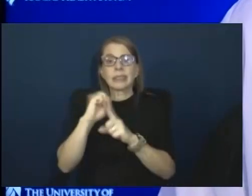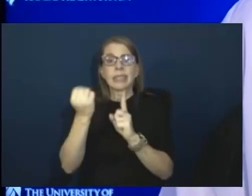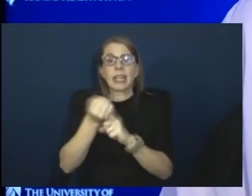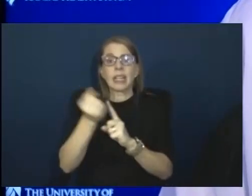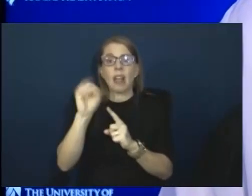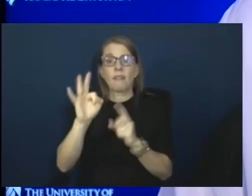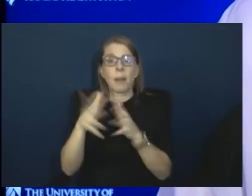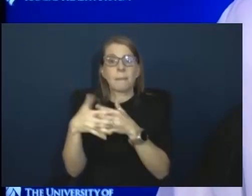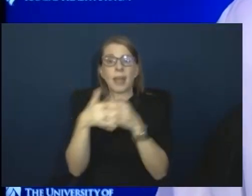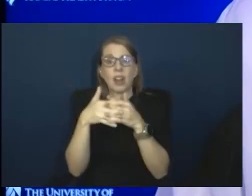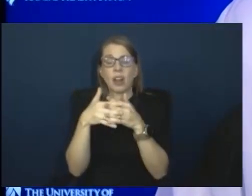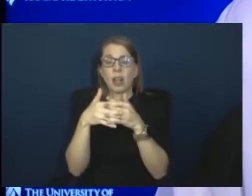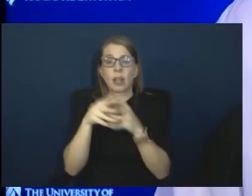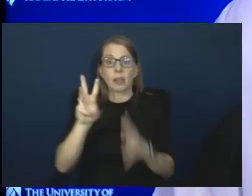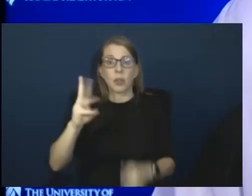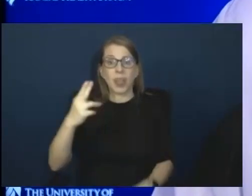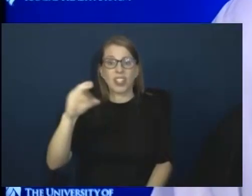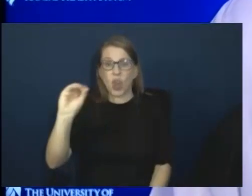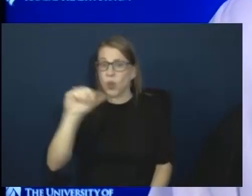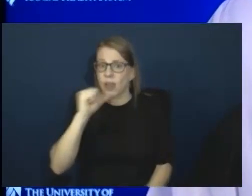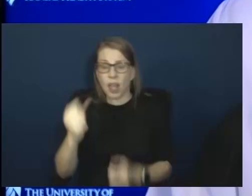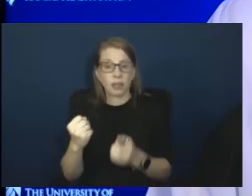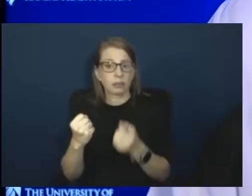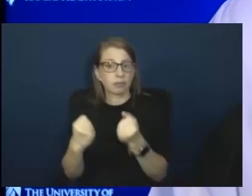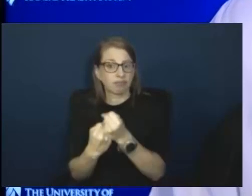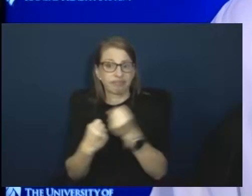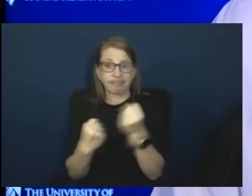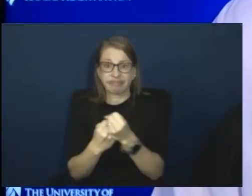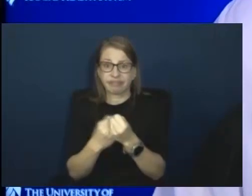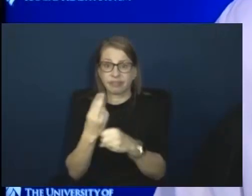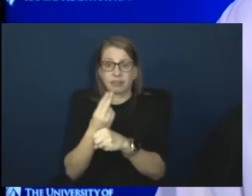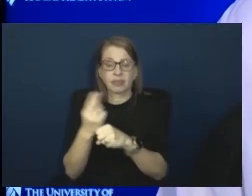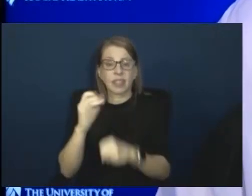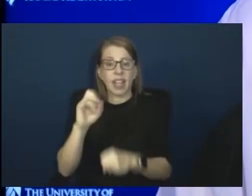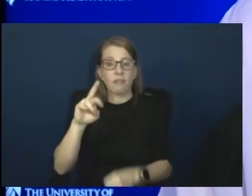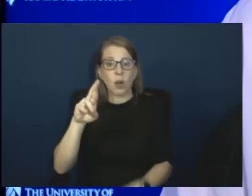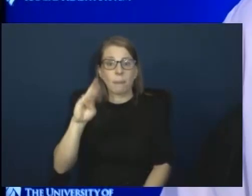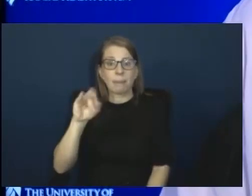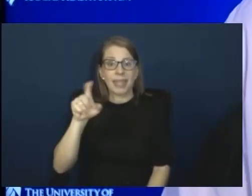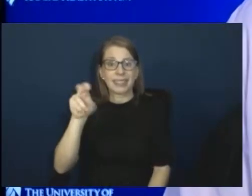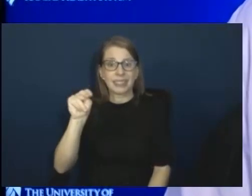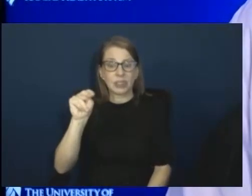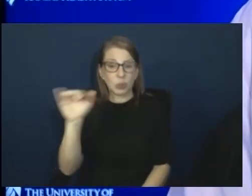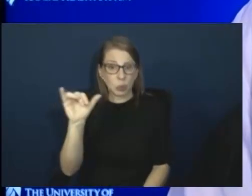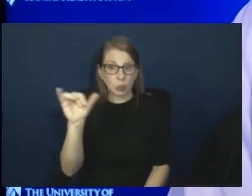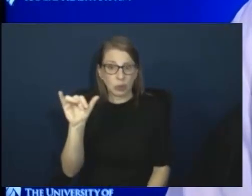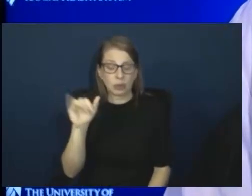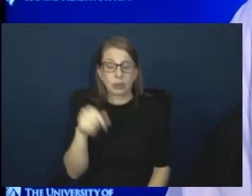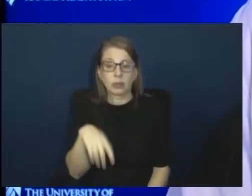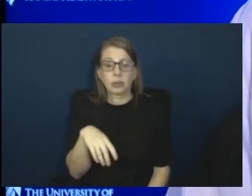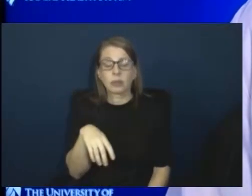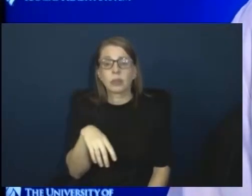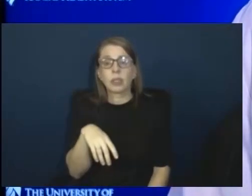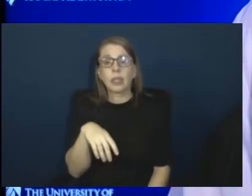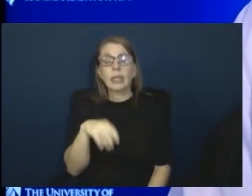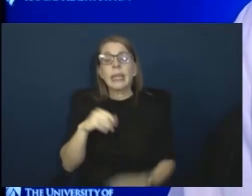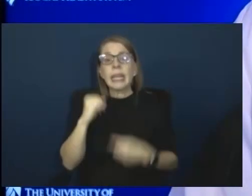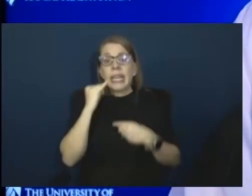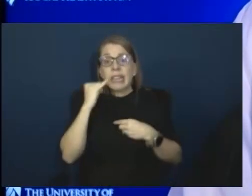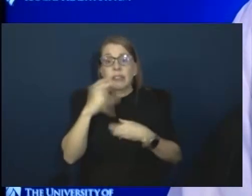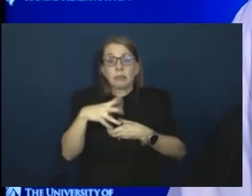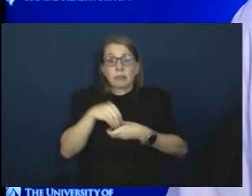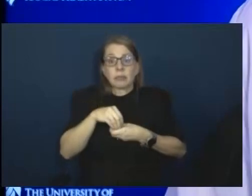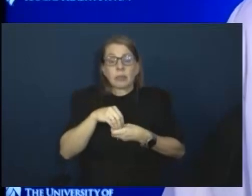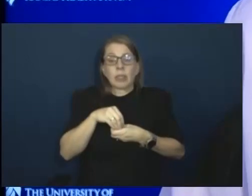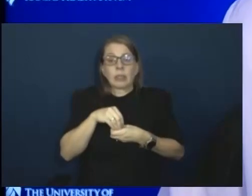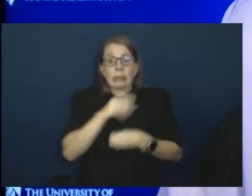Organization does not recommend its use as well. So, and it's only unless it is in that clinical trial, and that is what we need. We